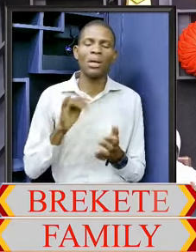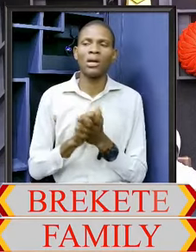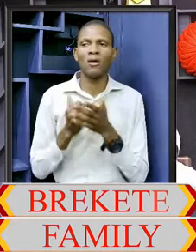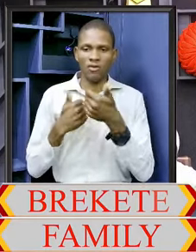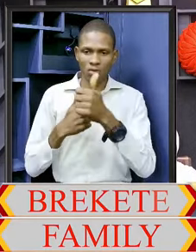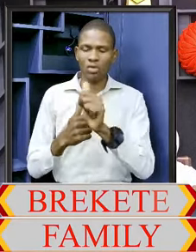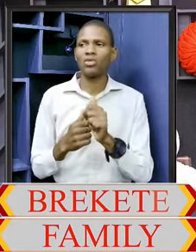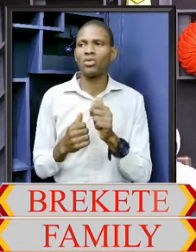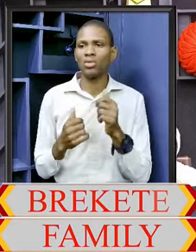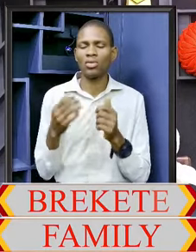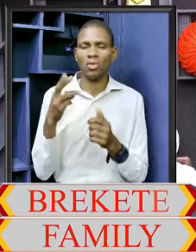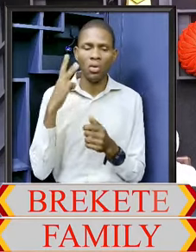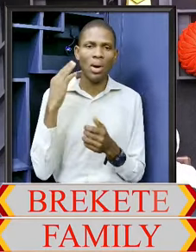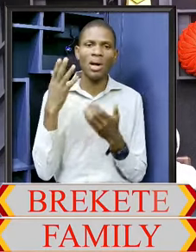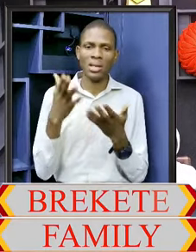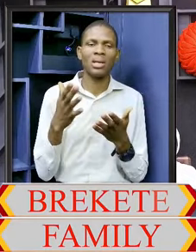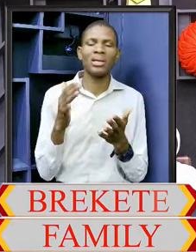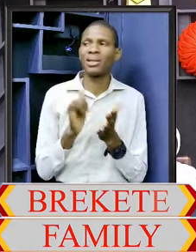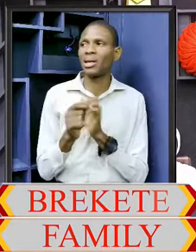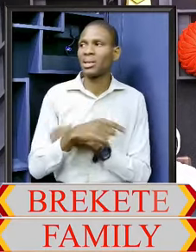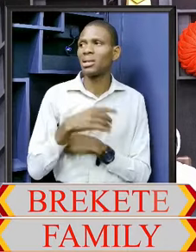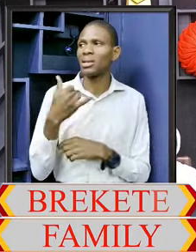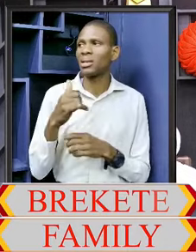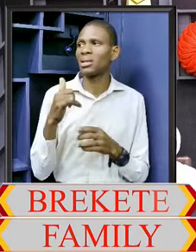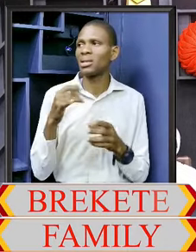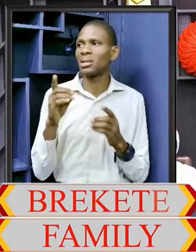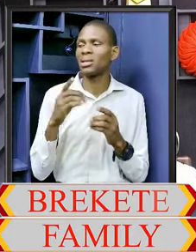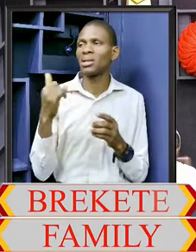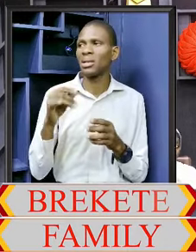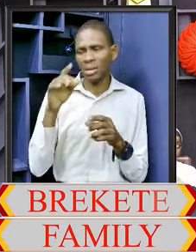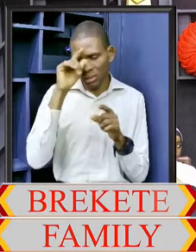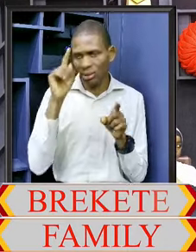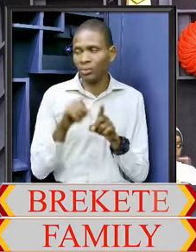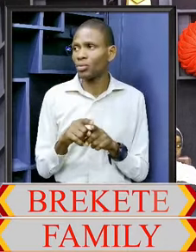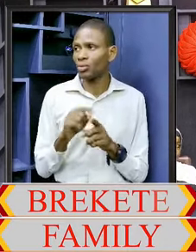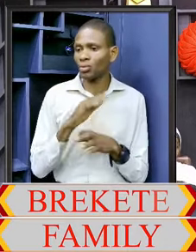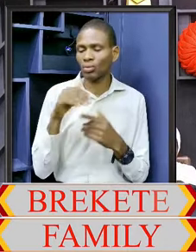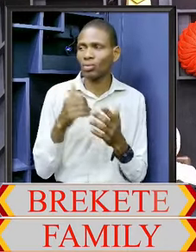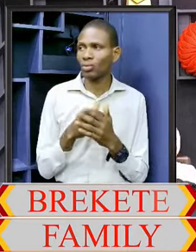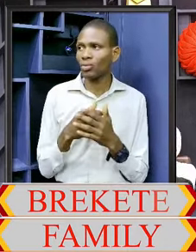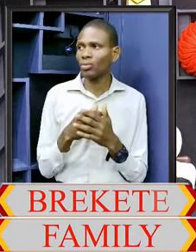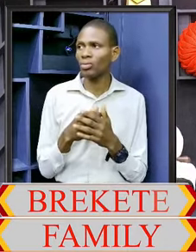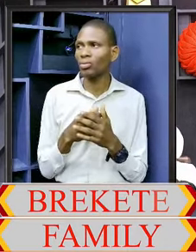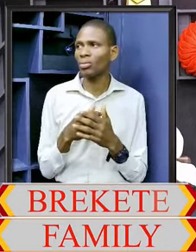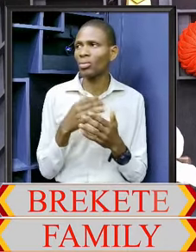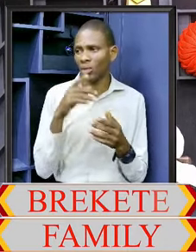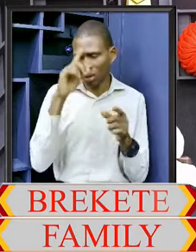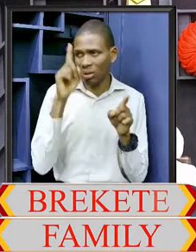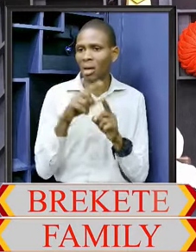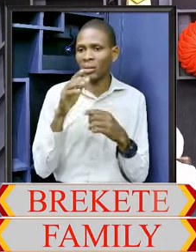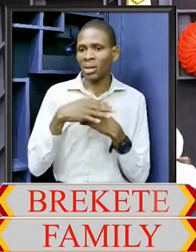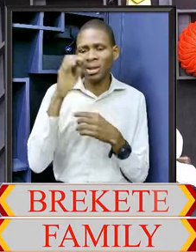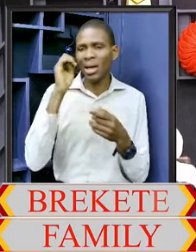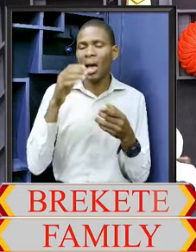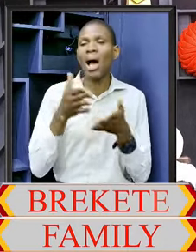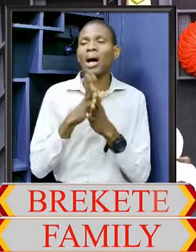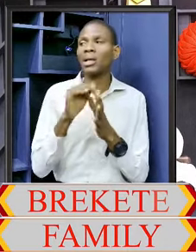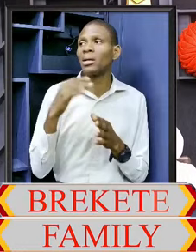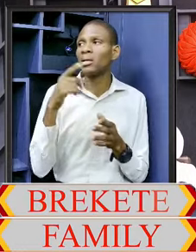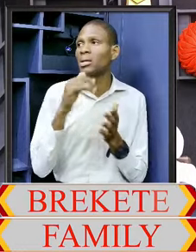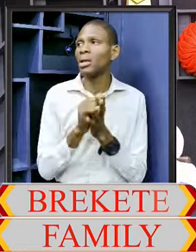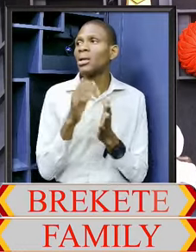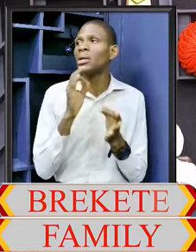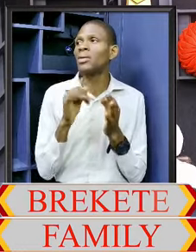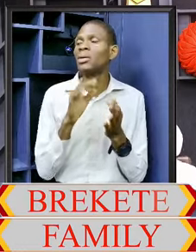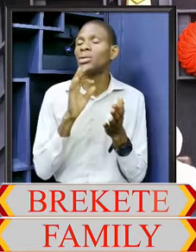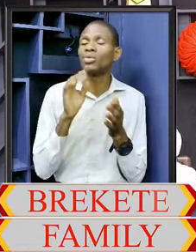followed him, they are all here. Did they agree? Everybody, in short, after he asked them, they were the one that said, if it